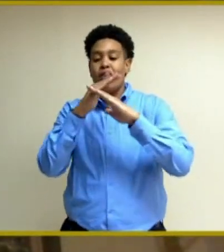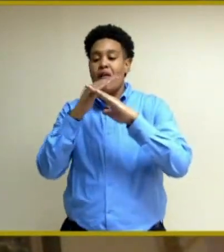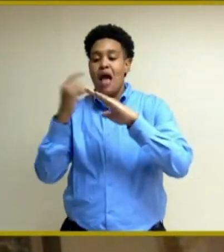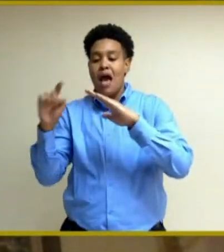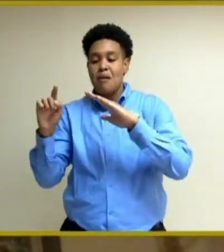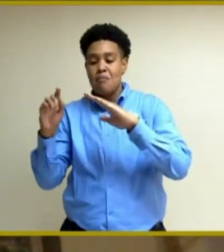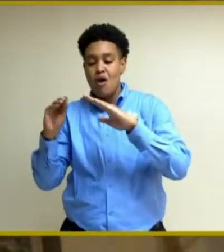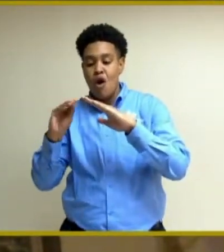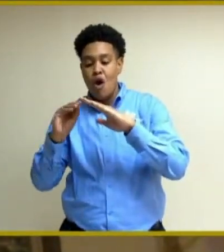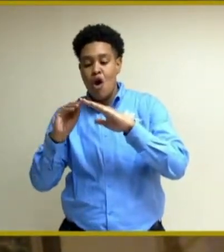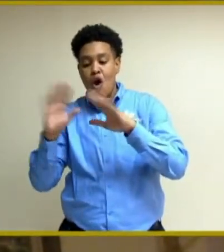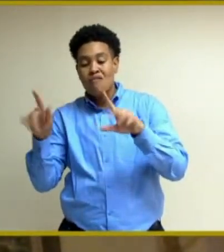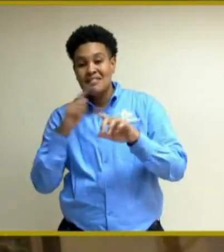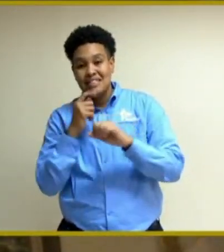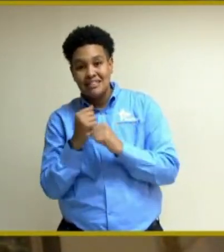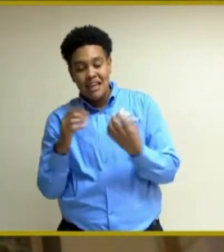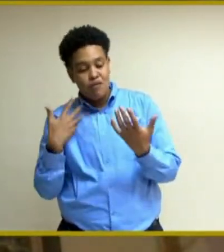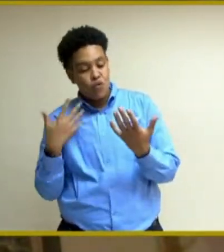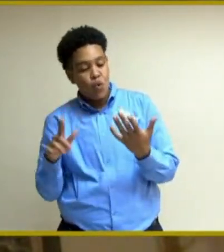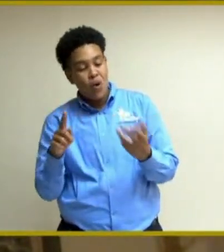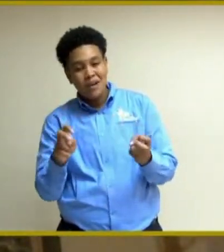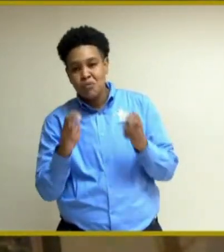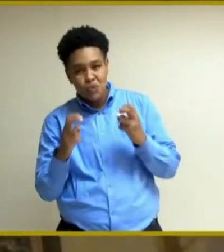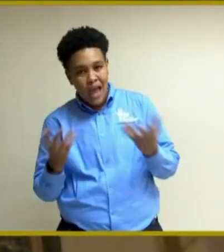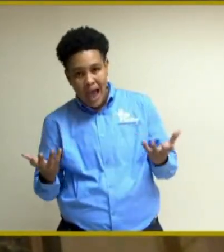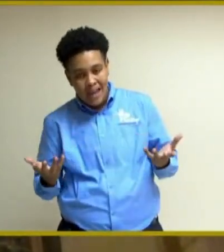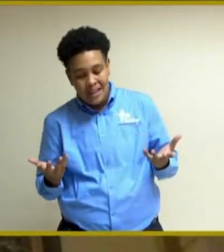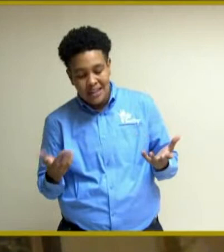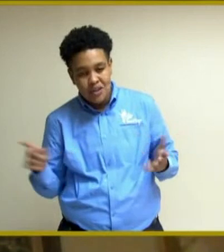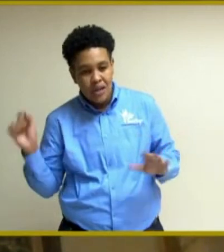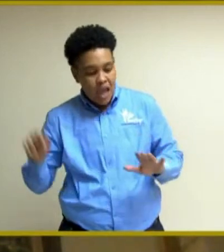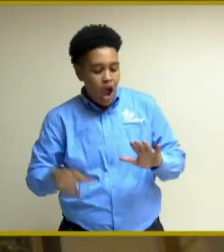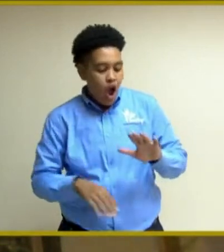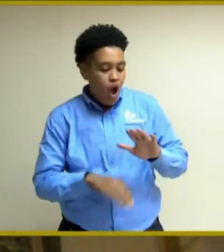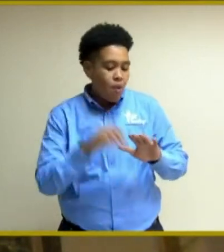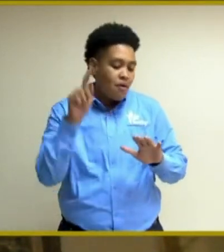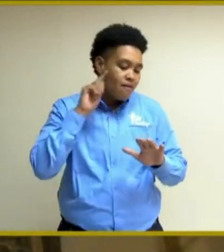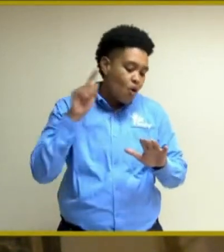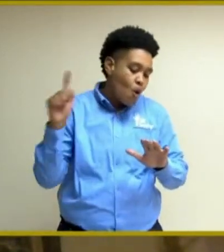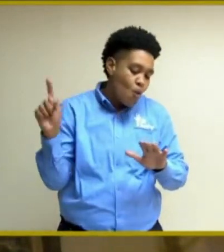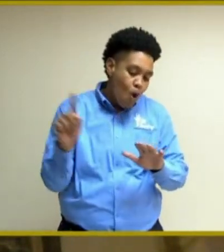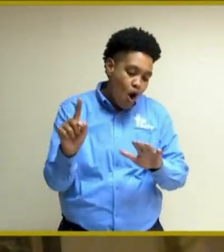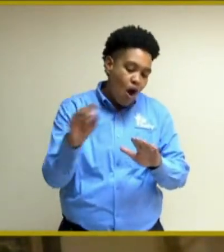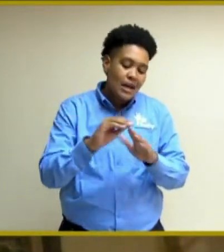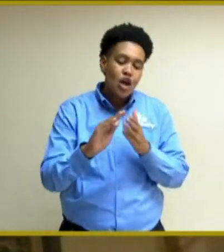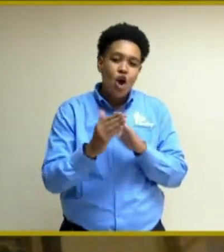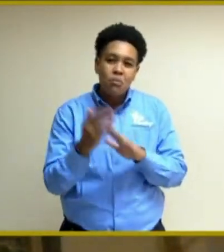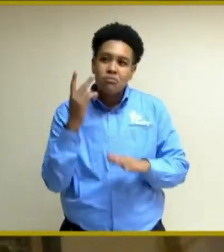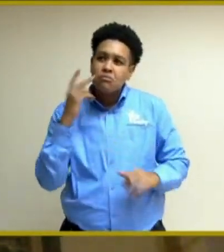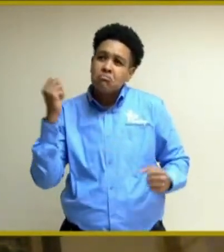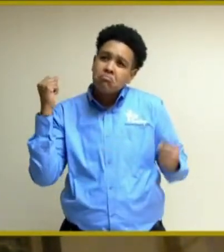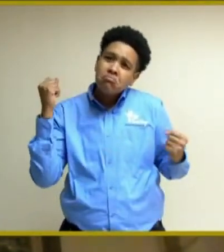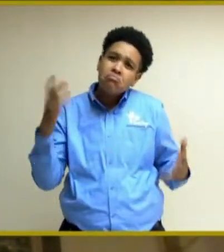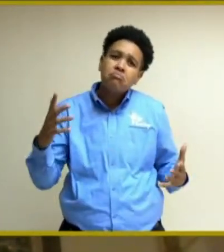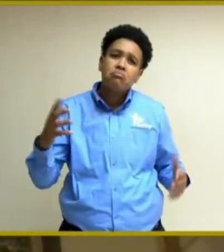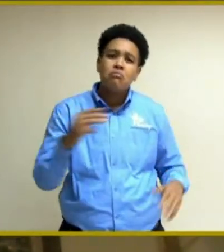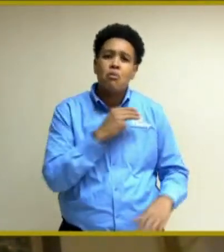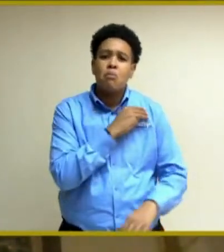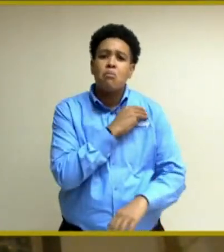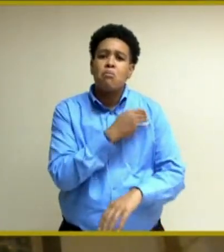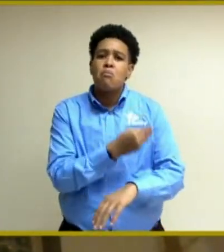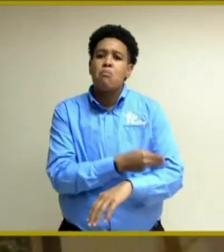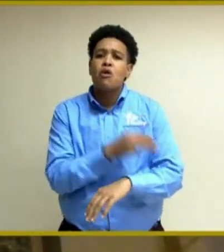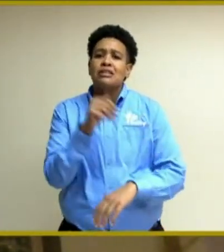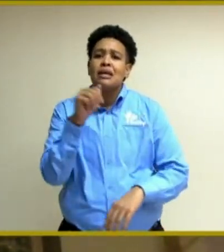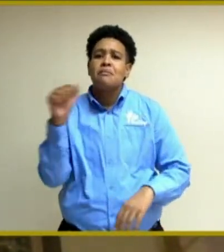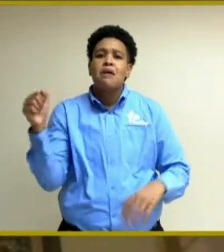obviously if they're safe, because we don't want them to die. So they can come out for their walks in their community. I'm seeing tremendous muscle mass loss,